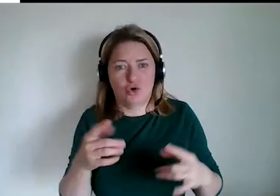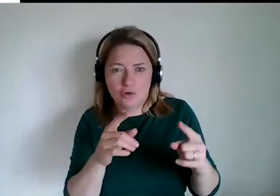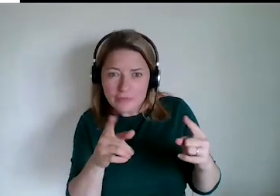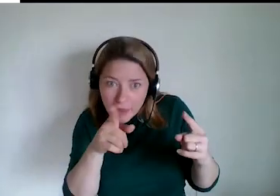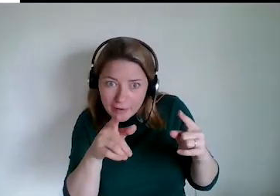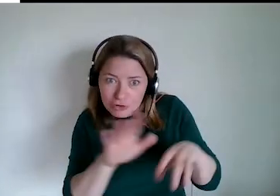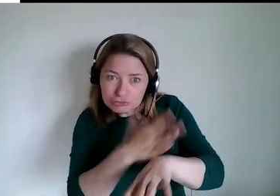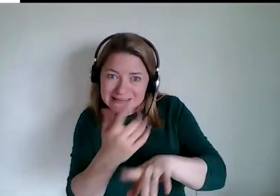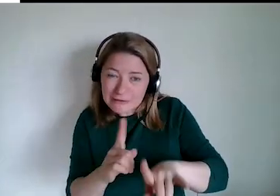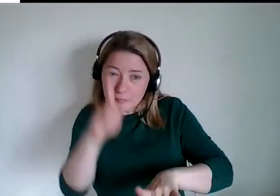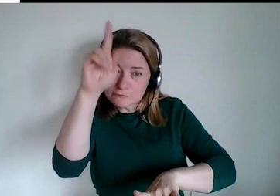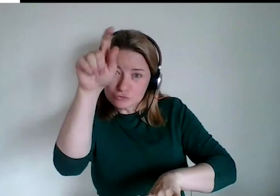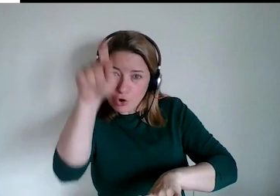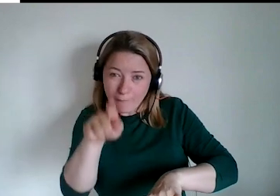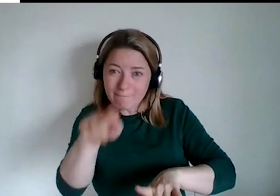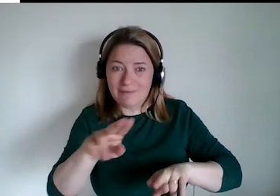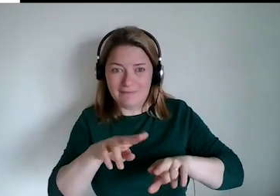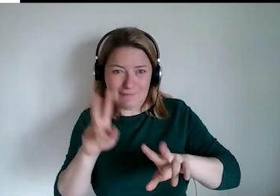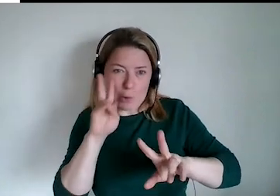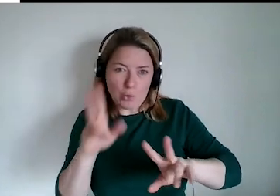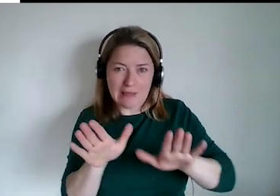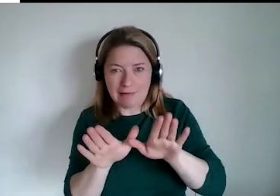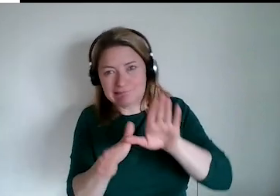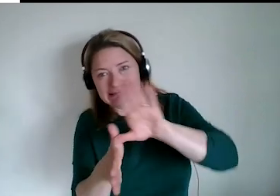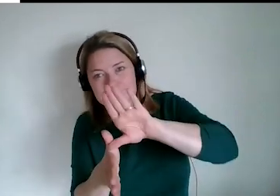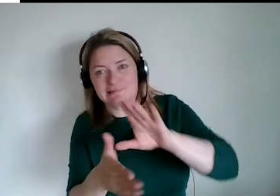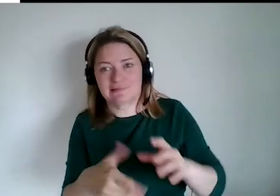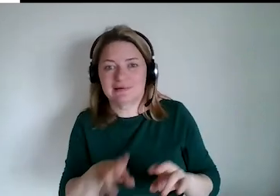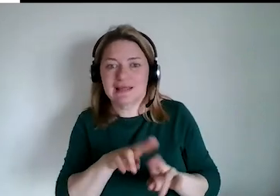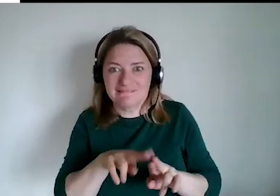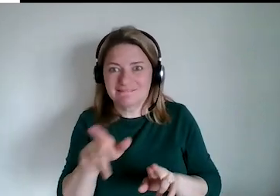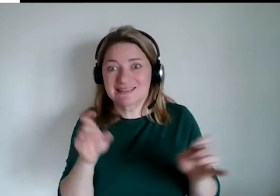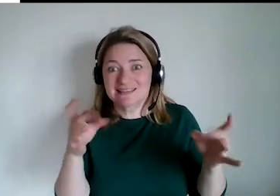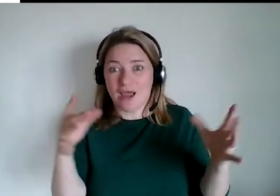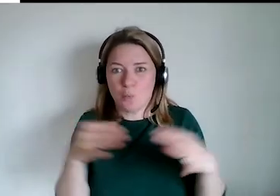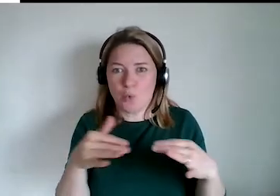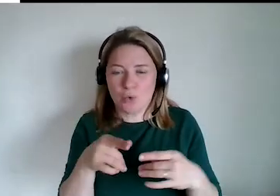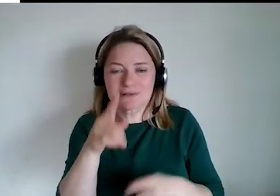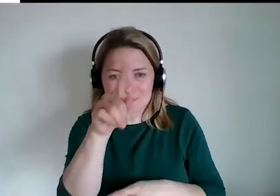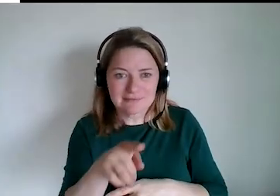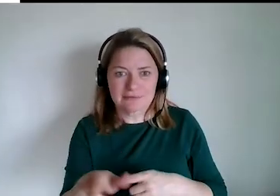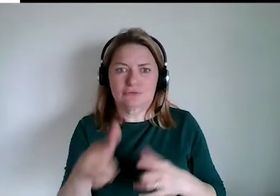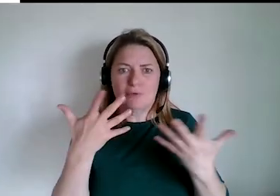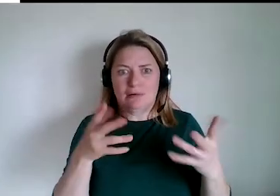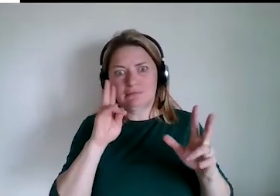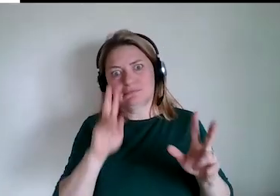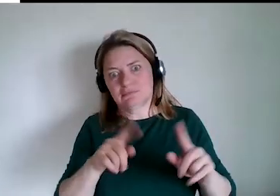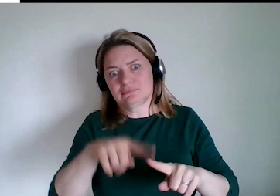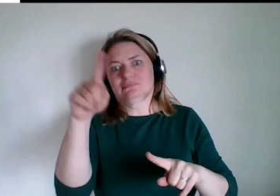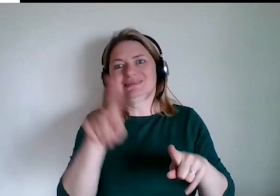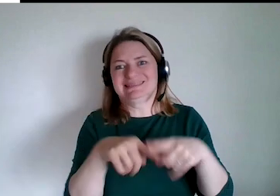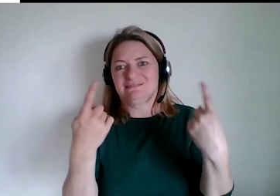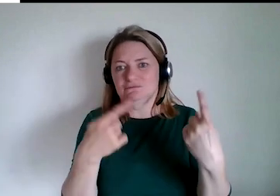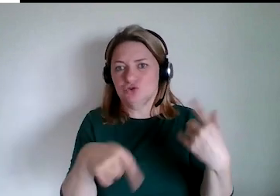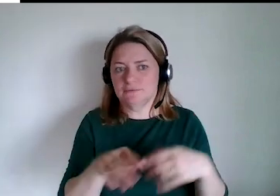fans, outlier, compared to non-international medical graduates or home graduates. So that's the sort of thing we were looking at, are these